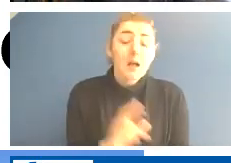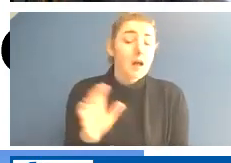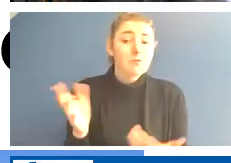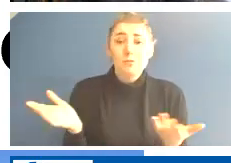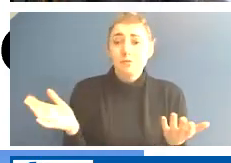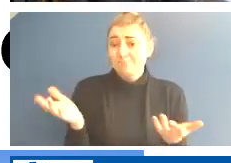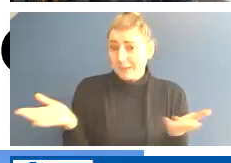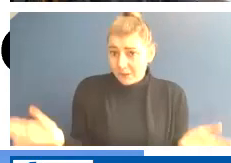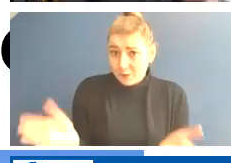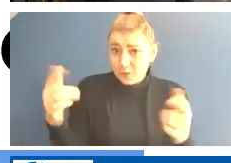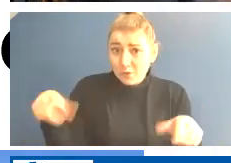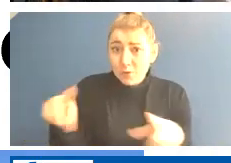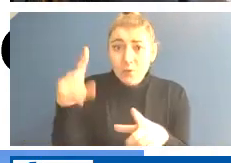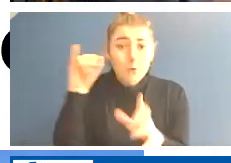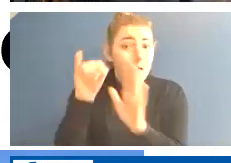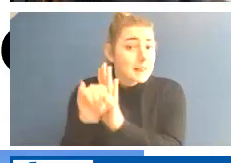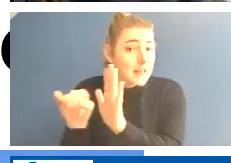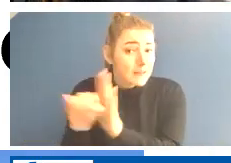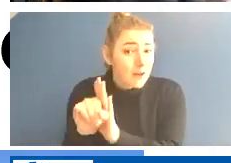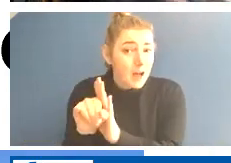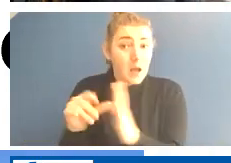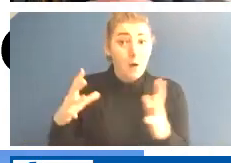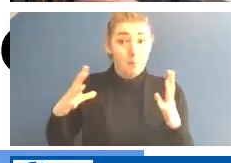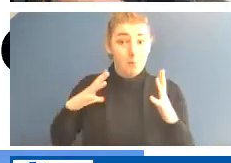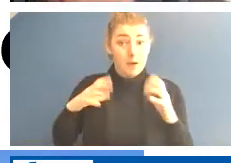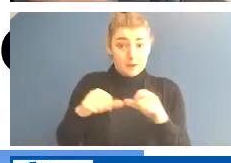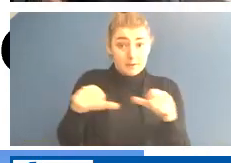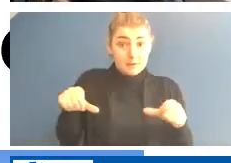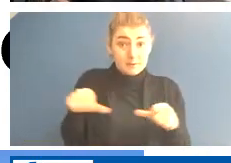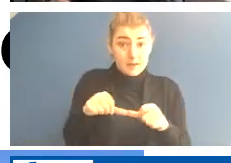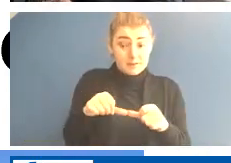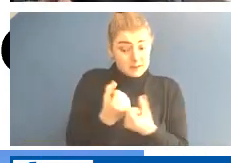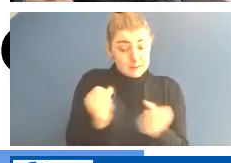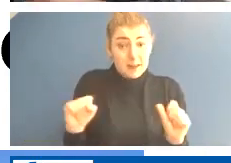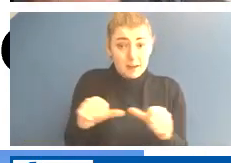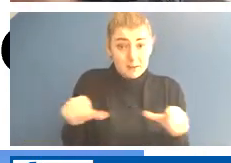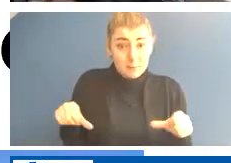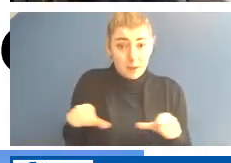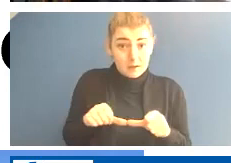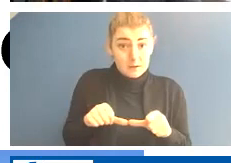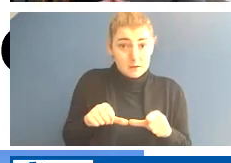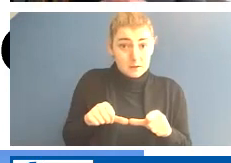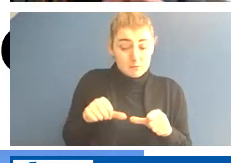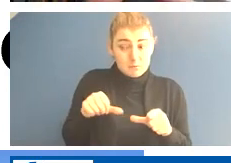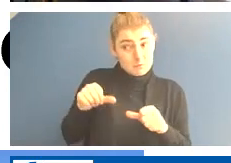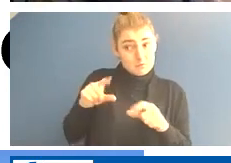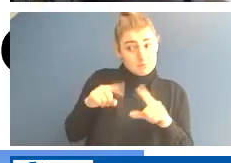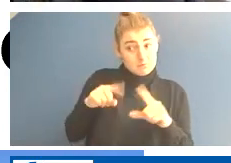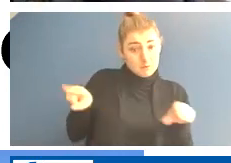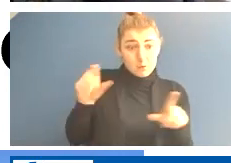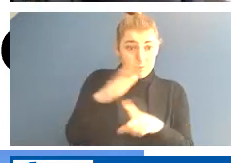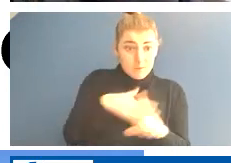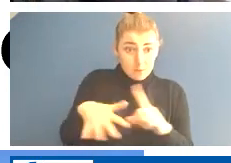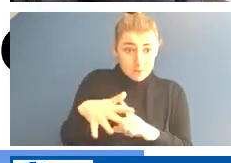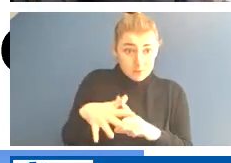you to identify a break space, a safe space within environments that they may find